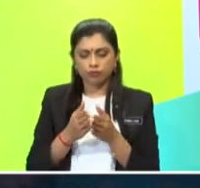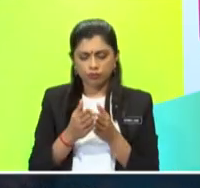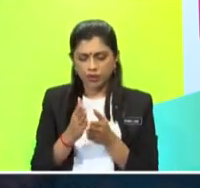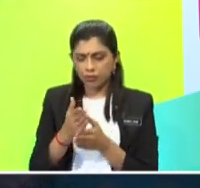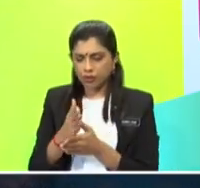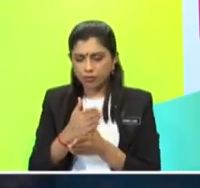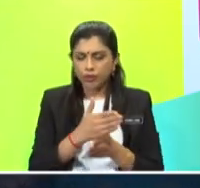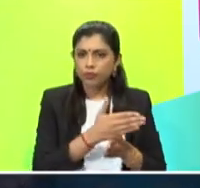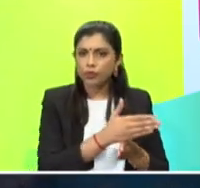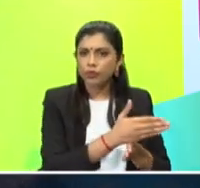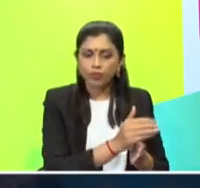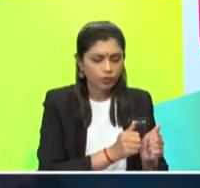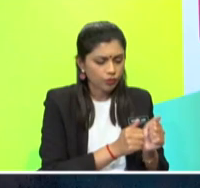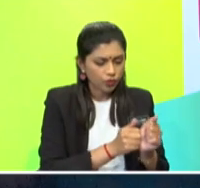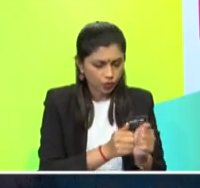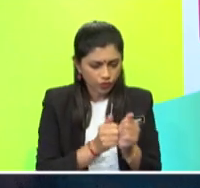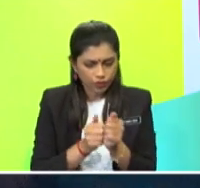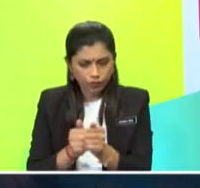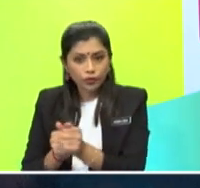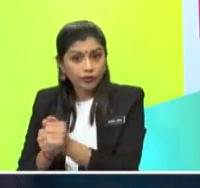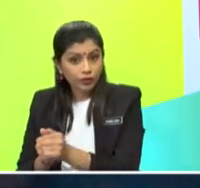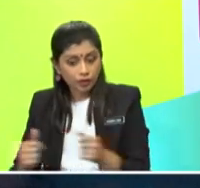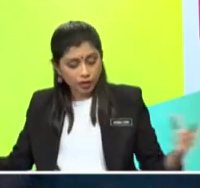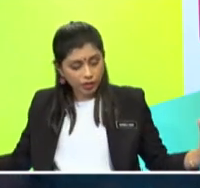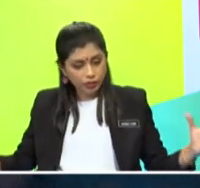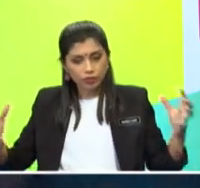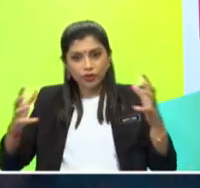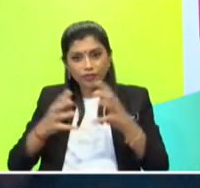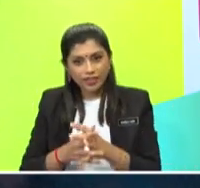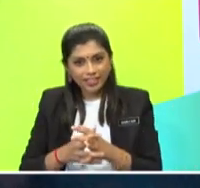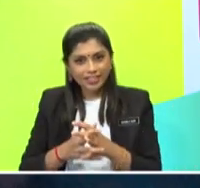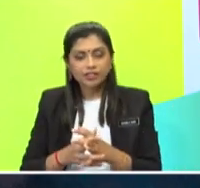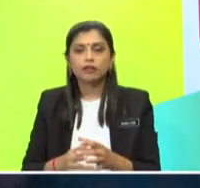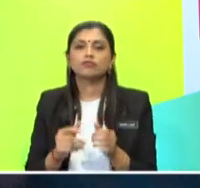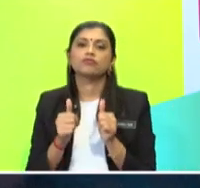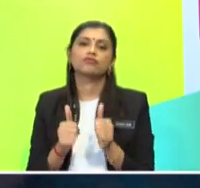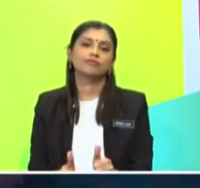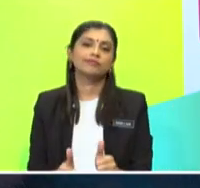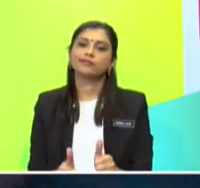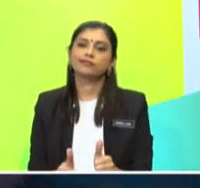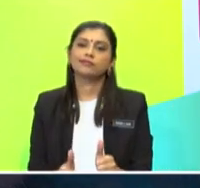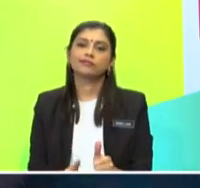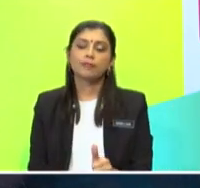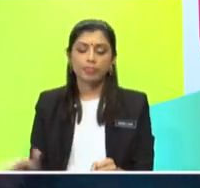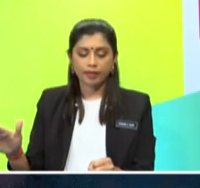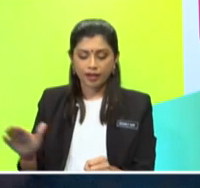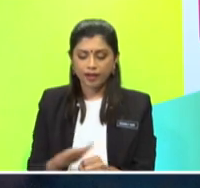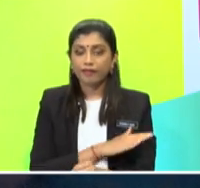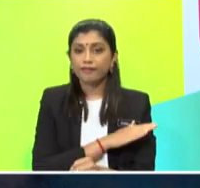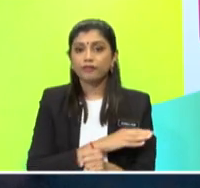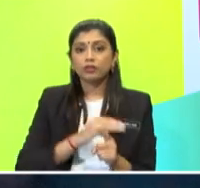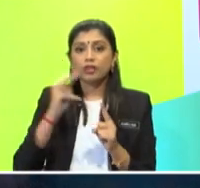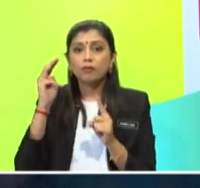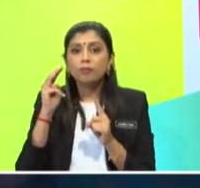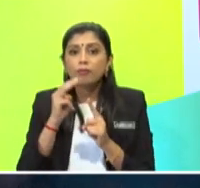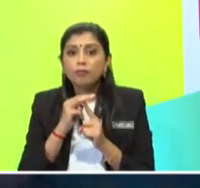are able to not only expand our ideas, exactly, have a conclusion within that paragraph, but also fill in that 5 linked sentences